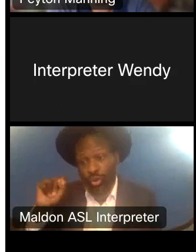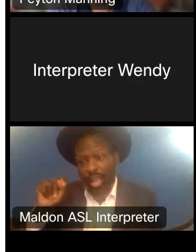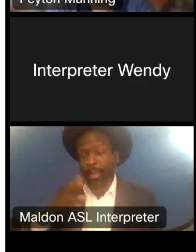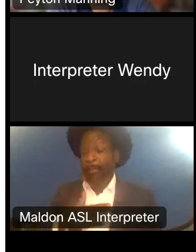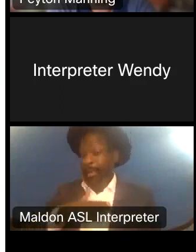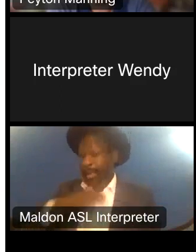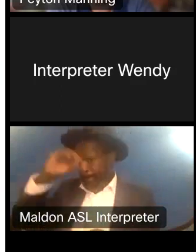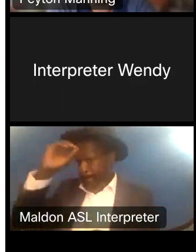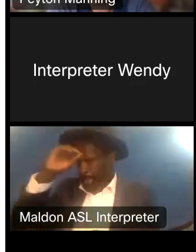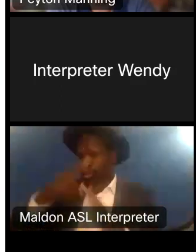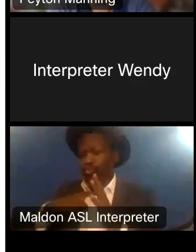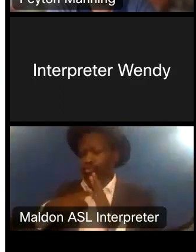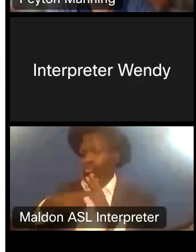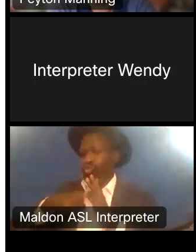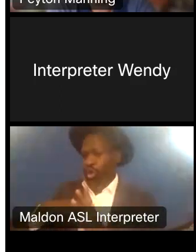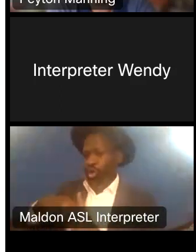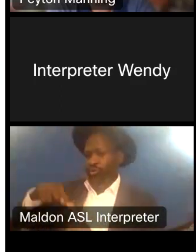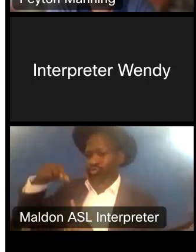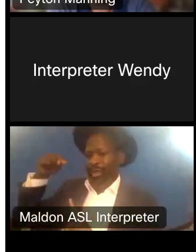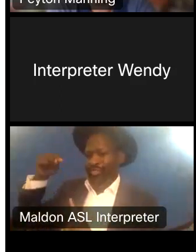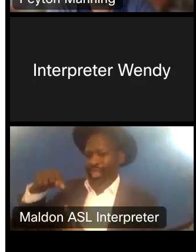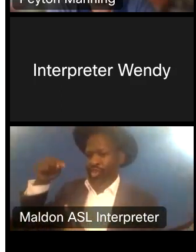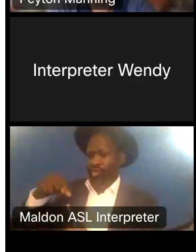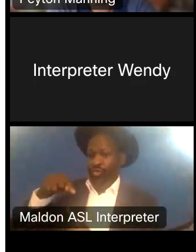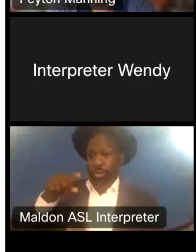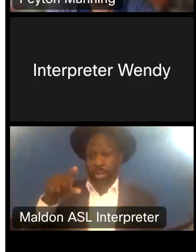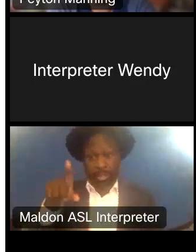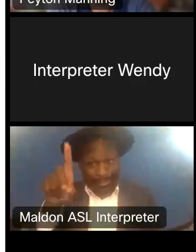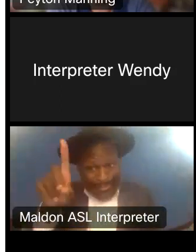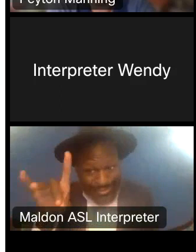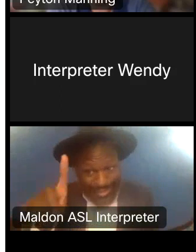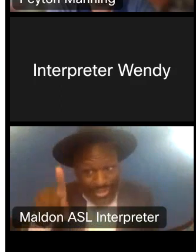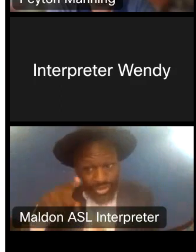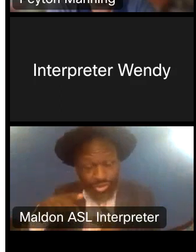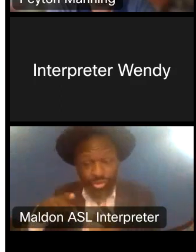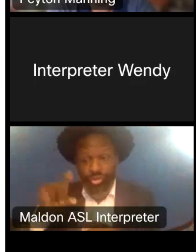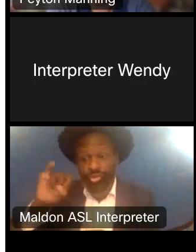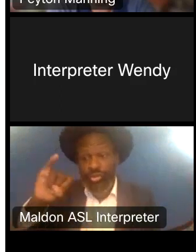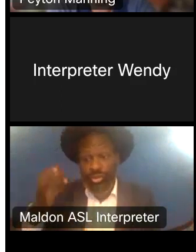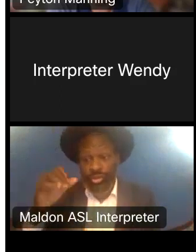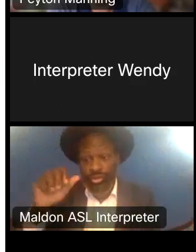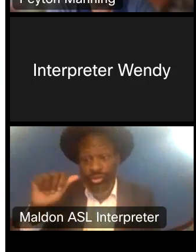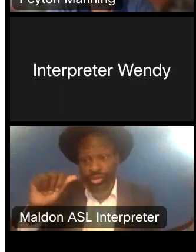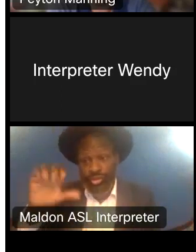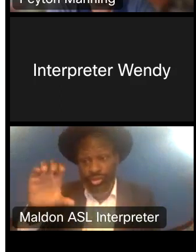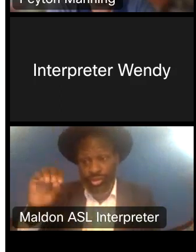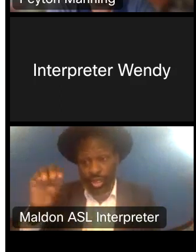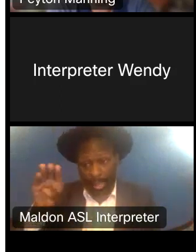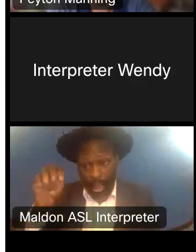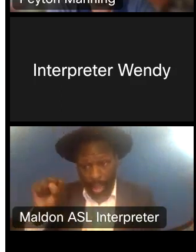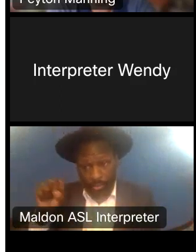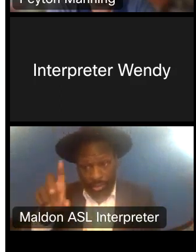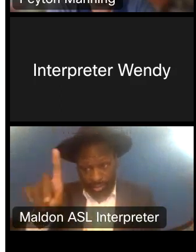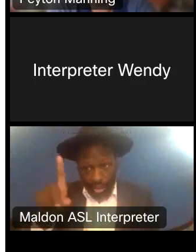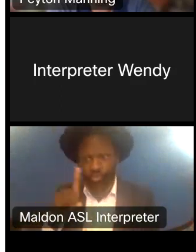And I'm trying to understand if you actually Jacobs did that, and we are absolutely certain that that's not